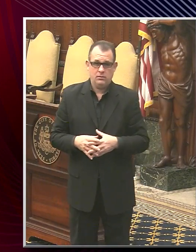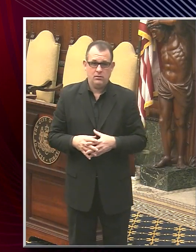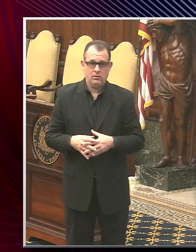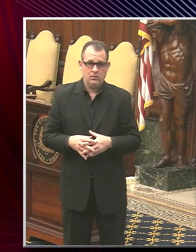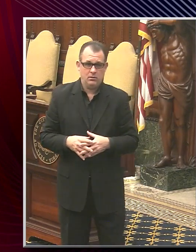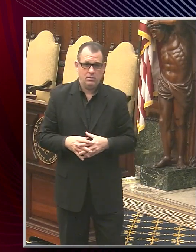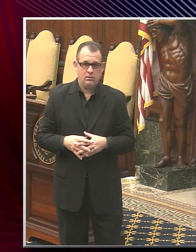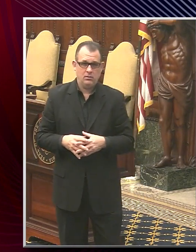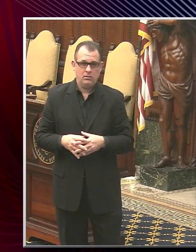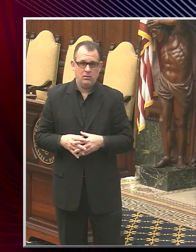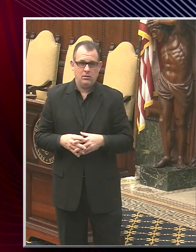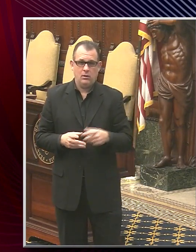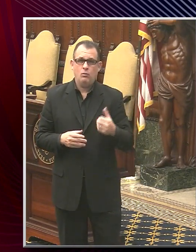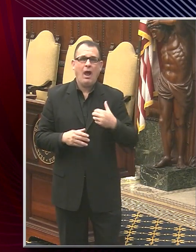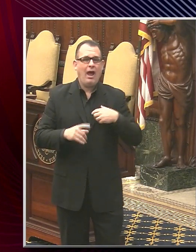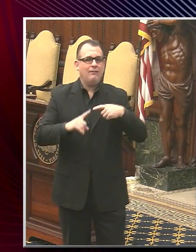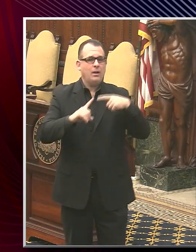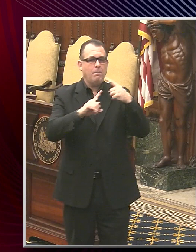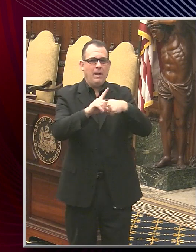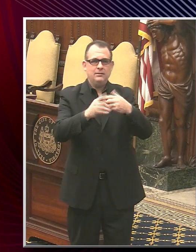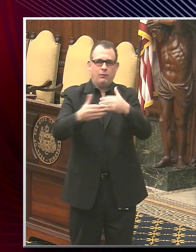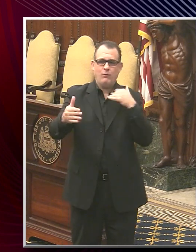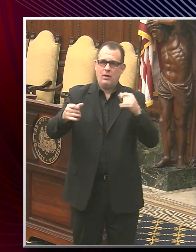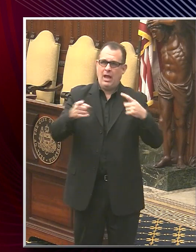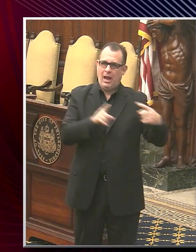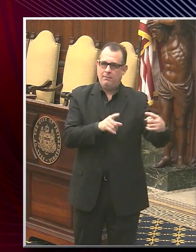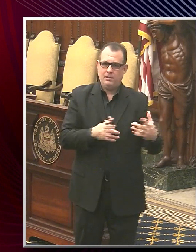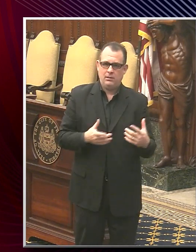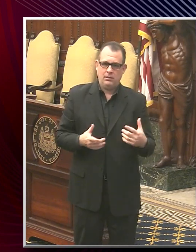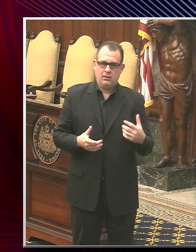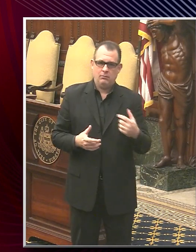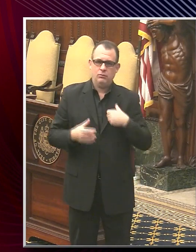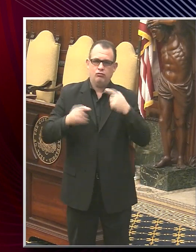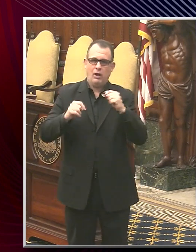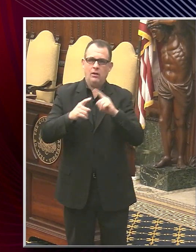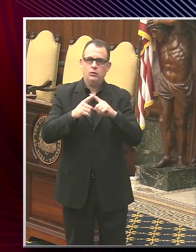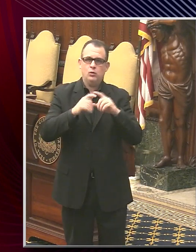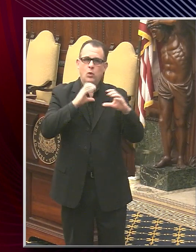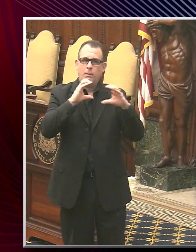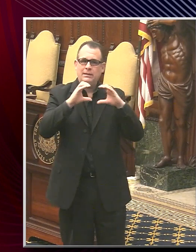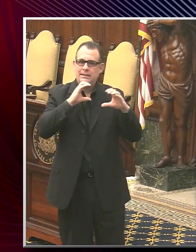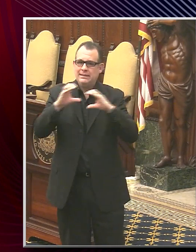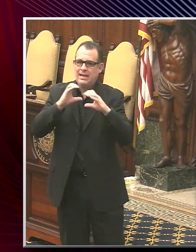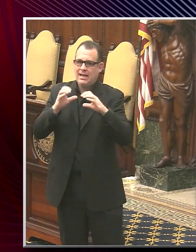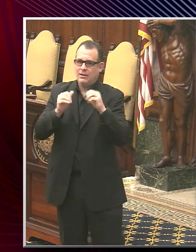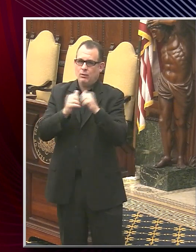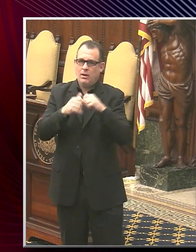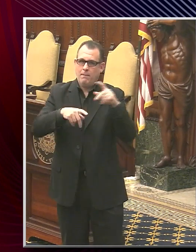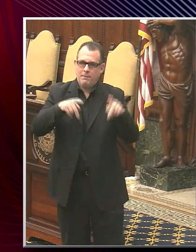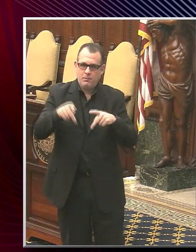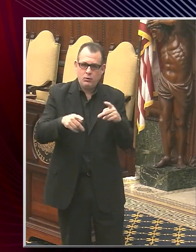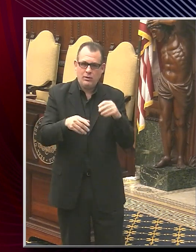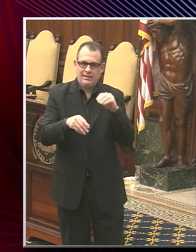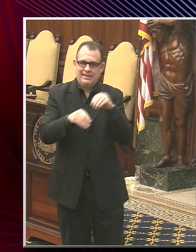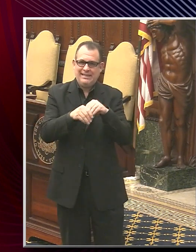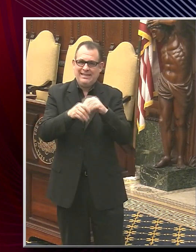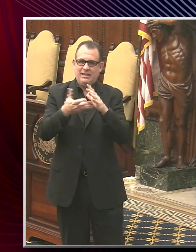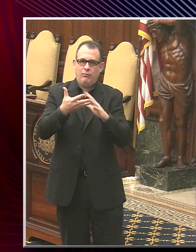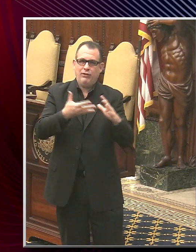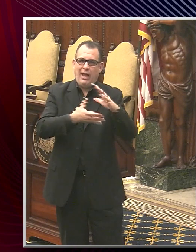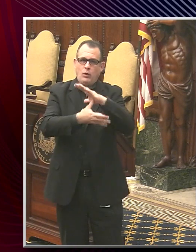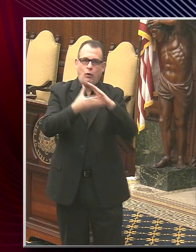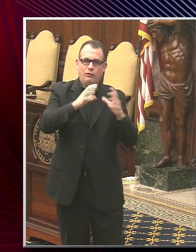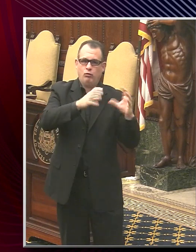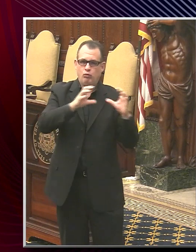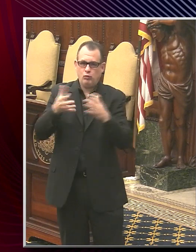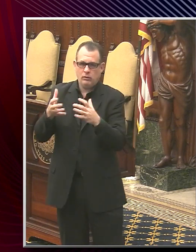from that, probably months away from that. Right now, we're trying to communicate more directly with people who are in the priority groups, like healthcare workers. There's